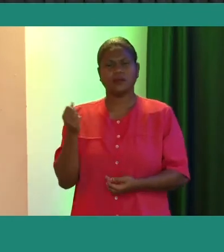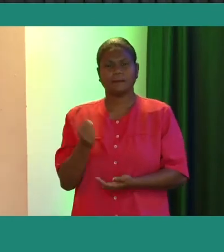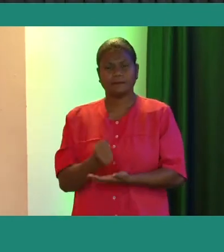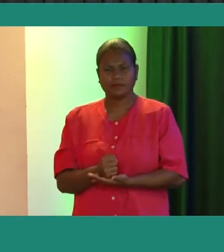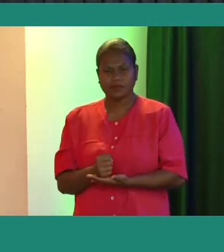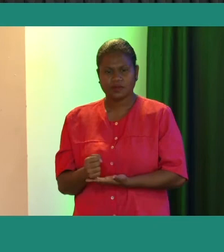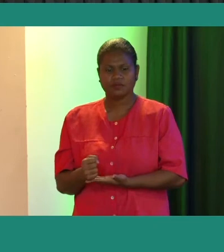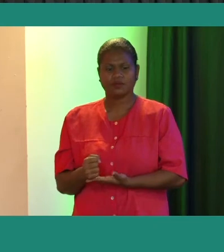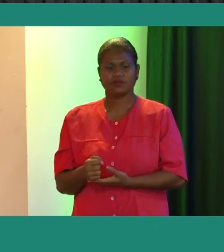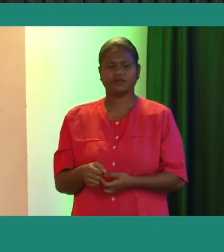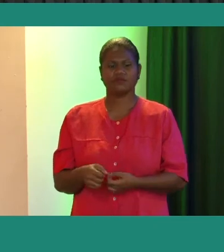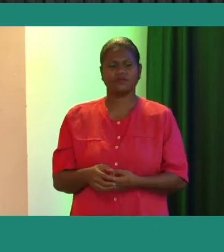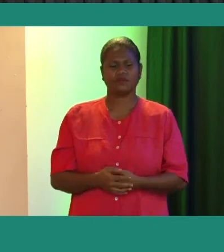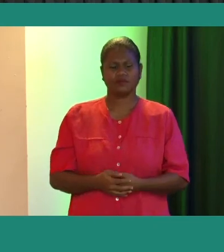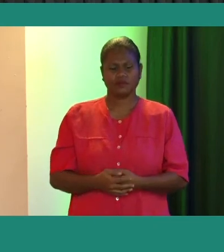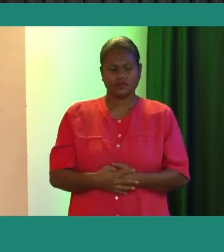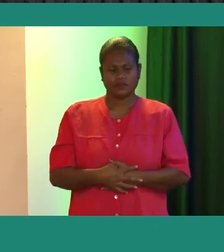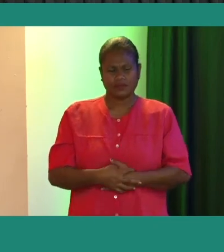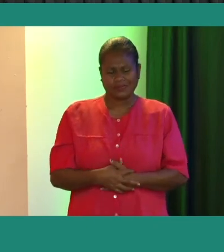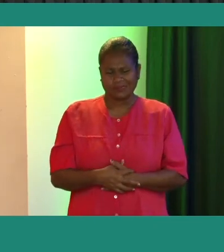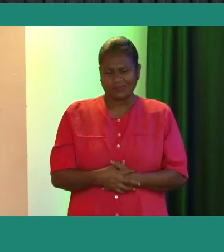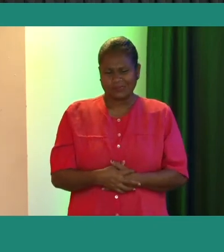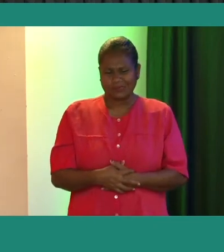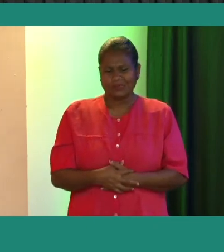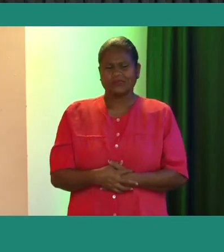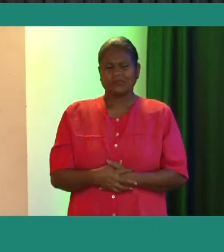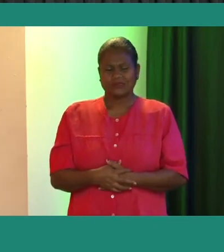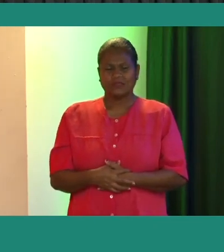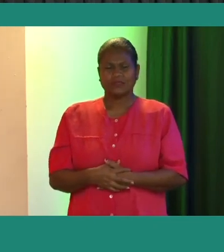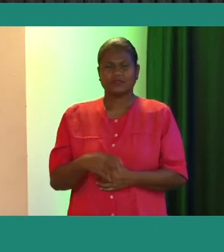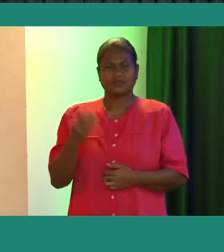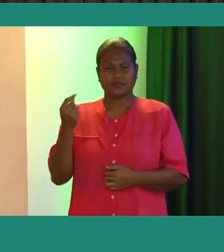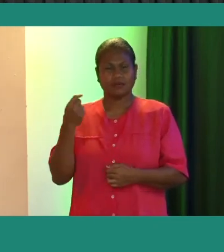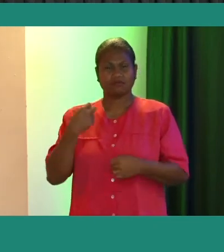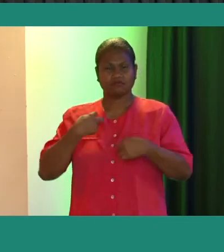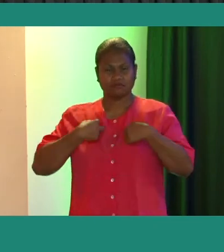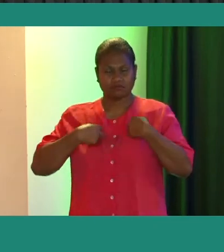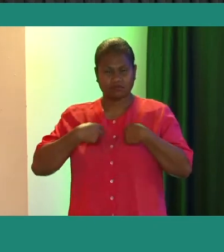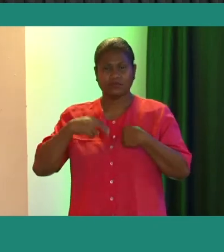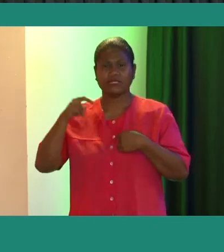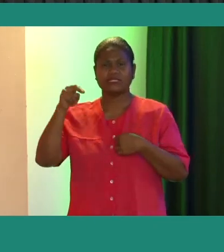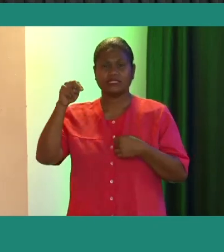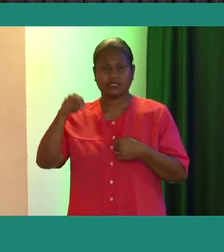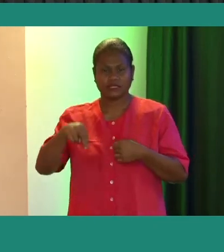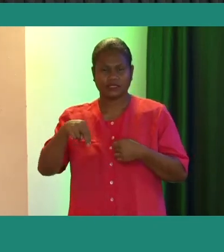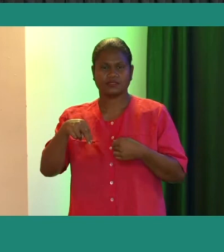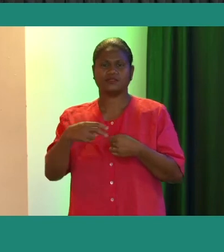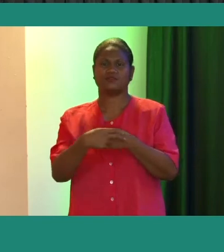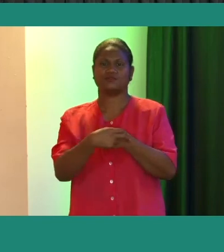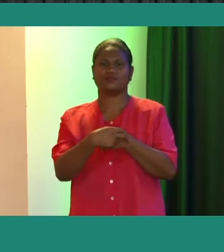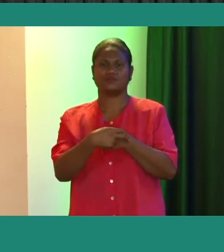affect that we need to address on a case-by-case basis.